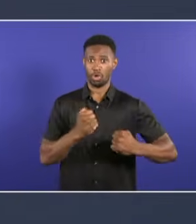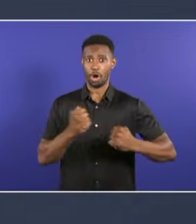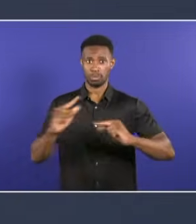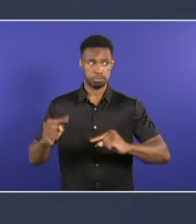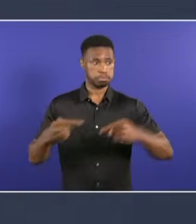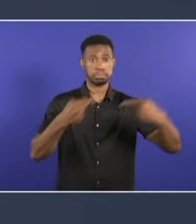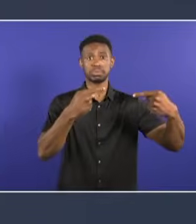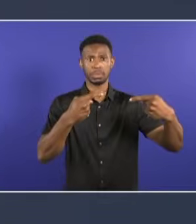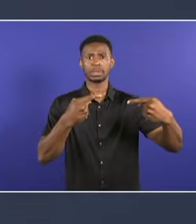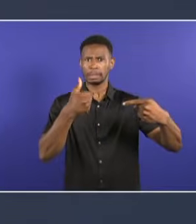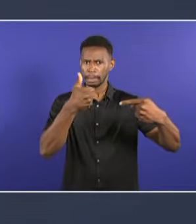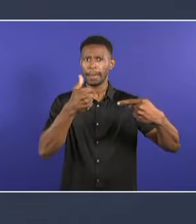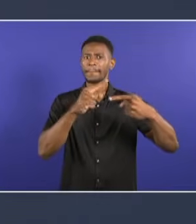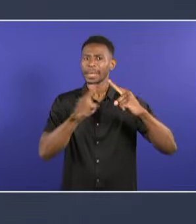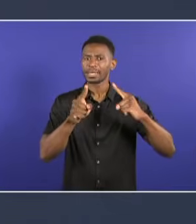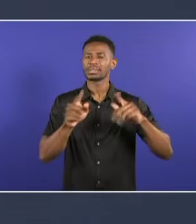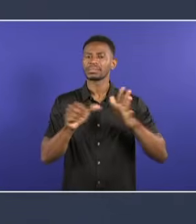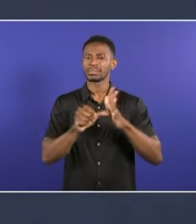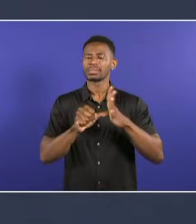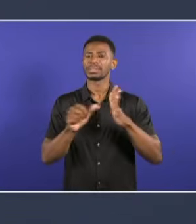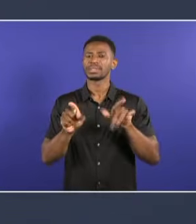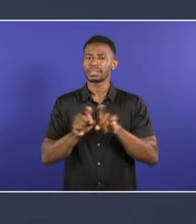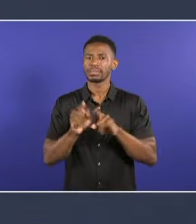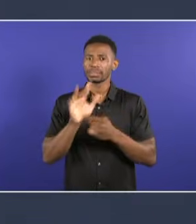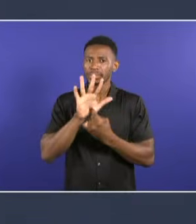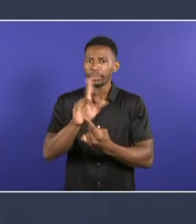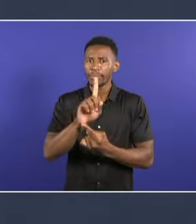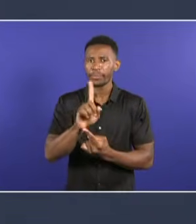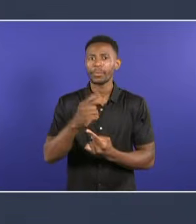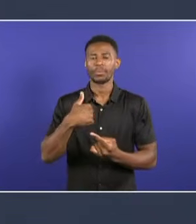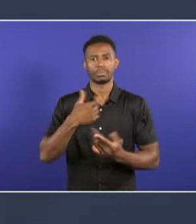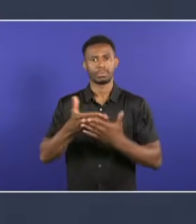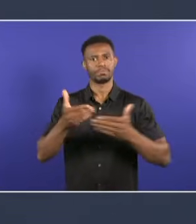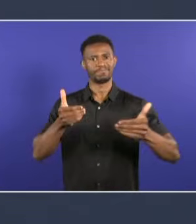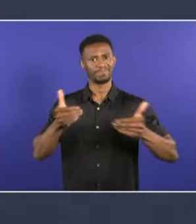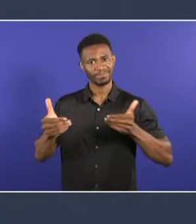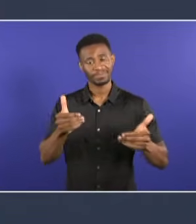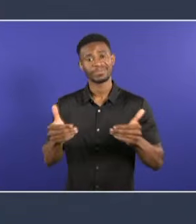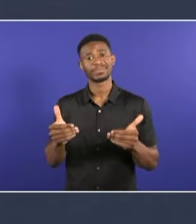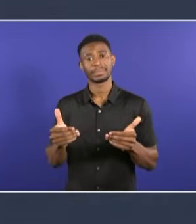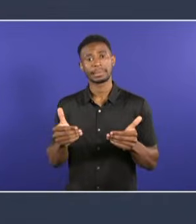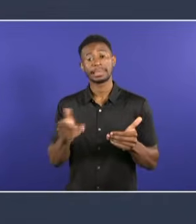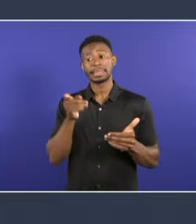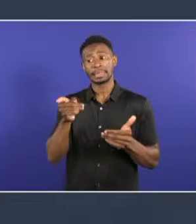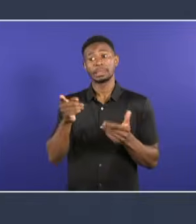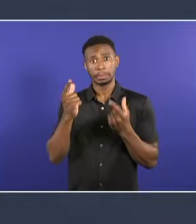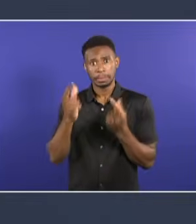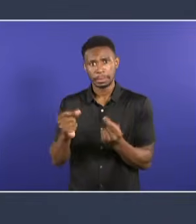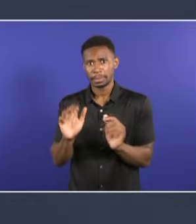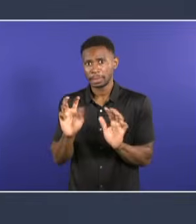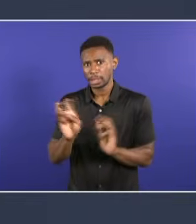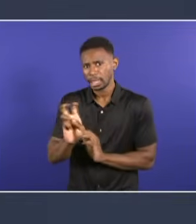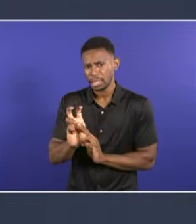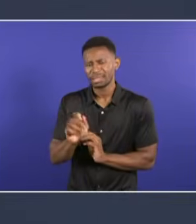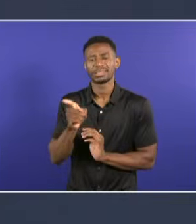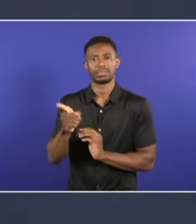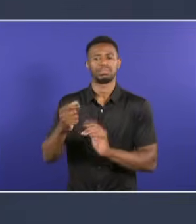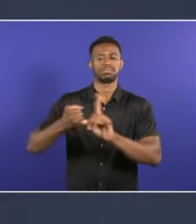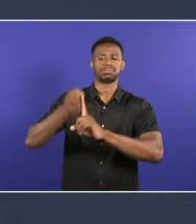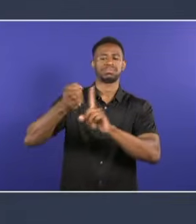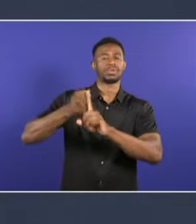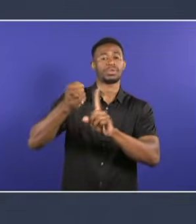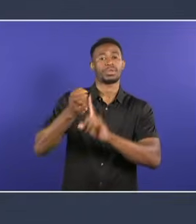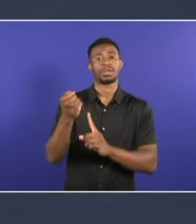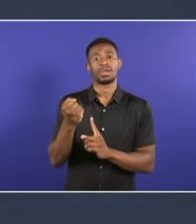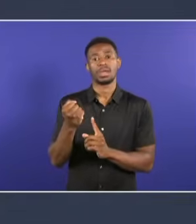also govern. And Helen did this, and as we know, she did it not without a fight. Now,